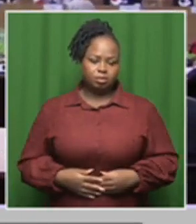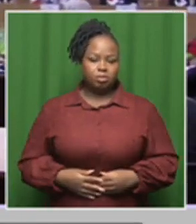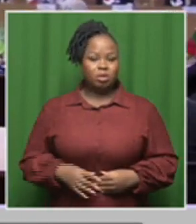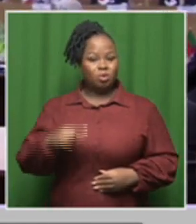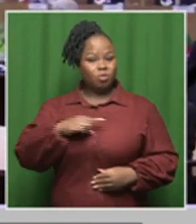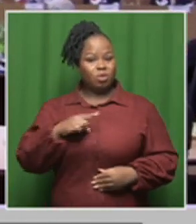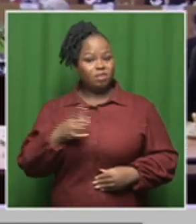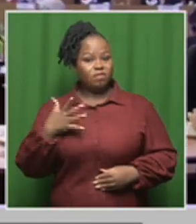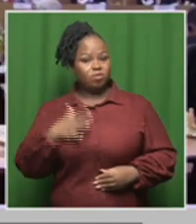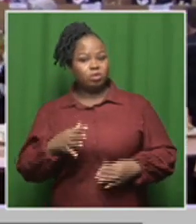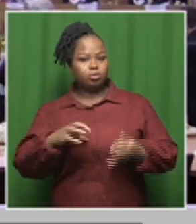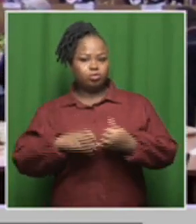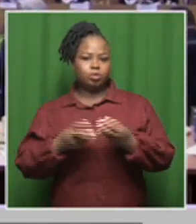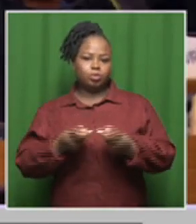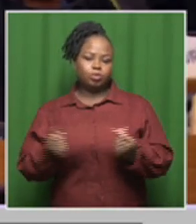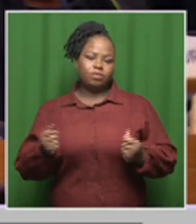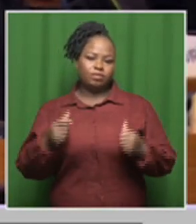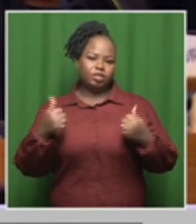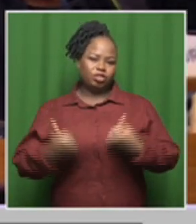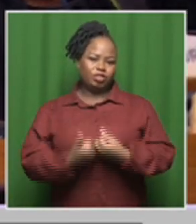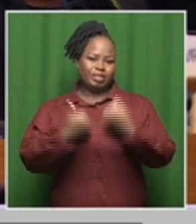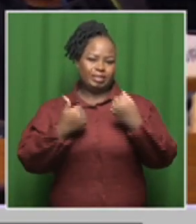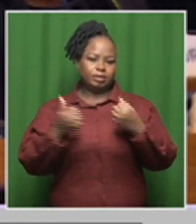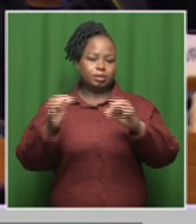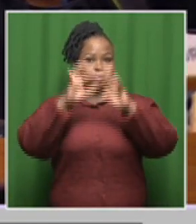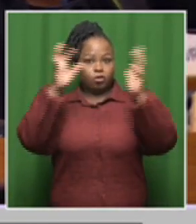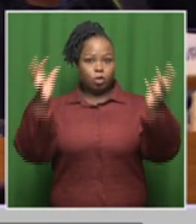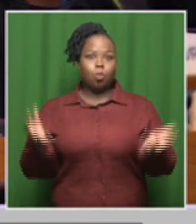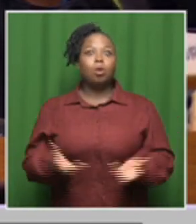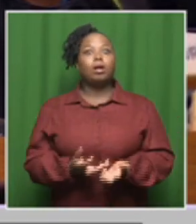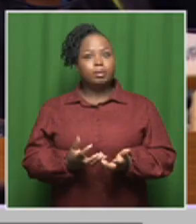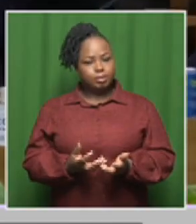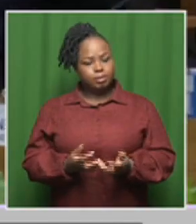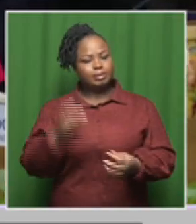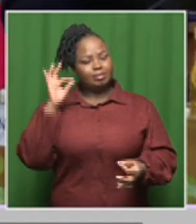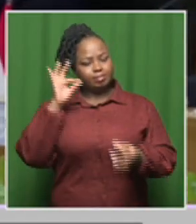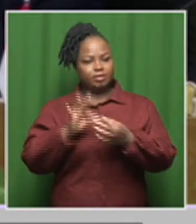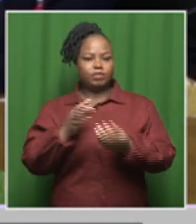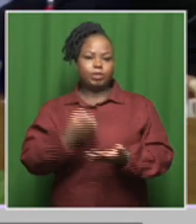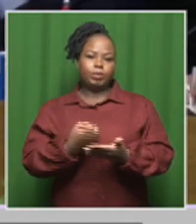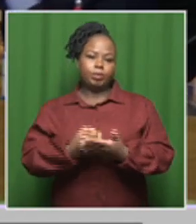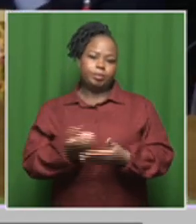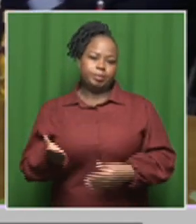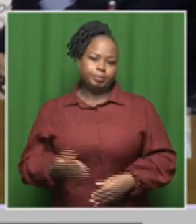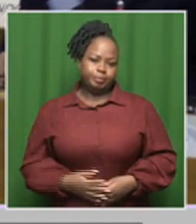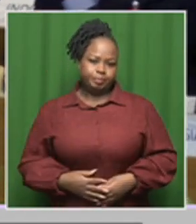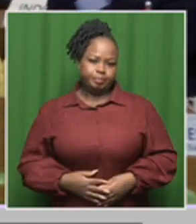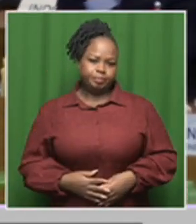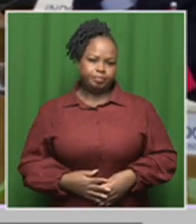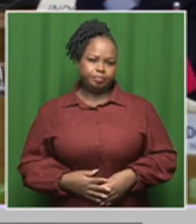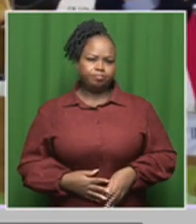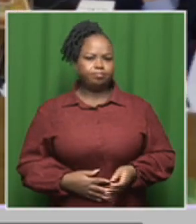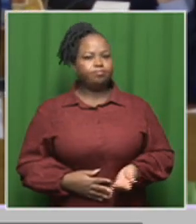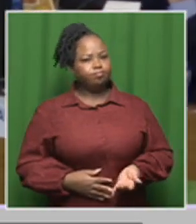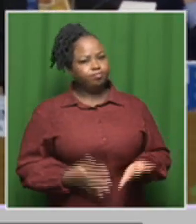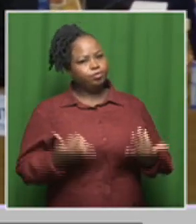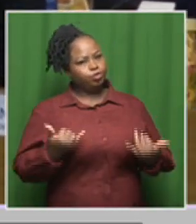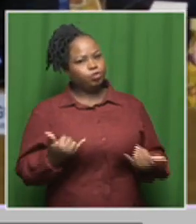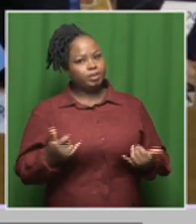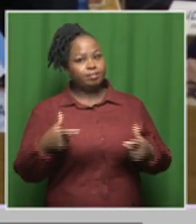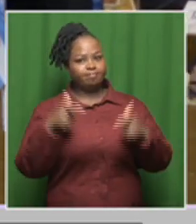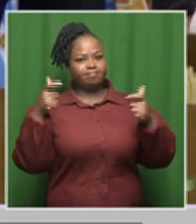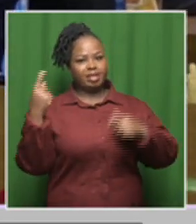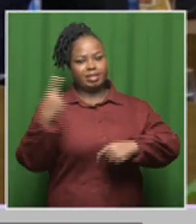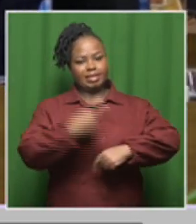when you want to address challenges facing the world, particularly economic challenges. So obviously today is a big